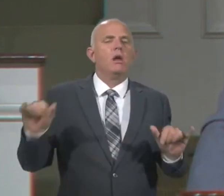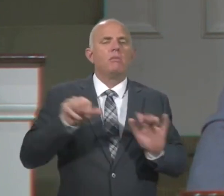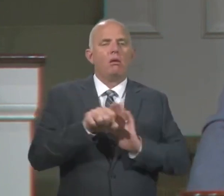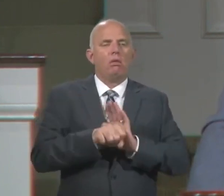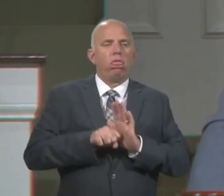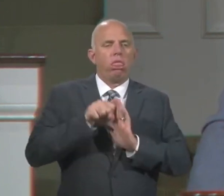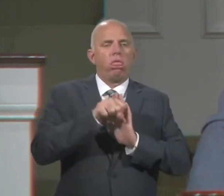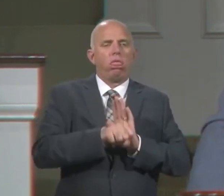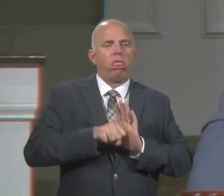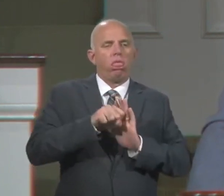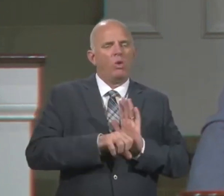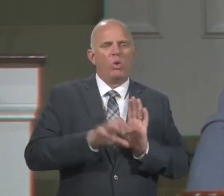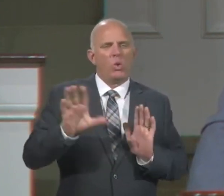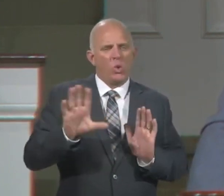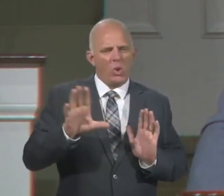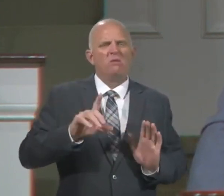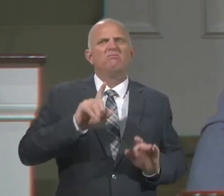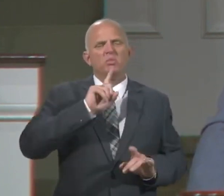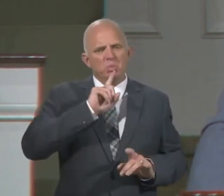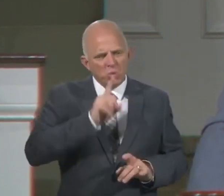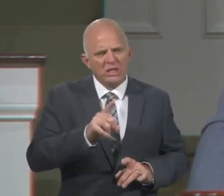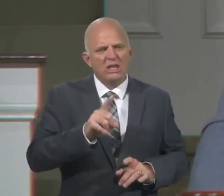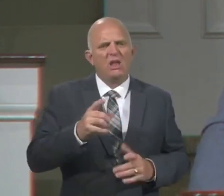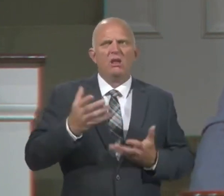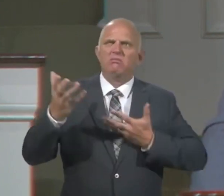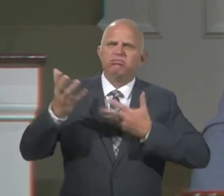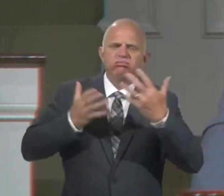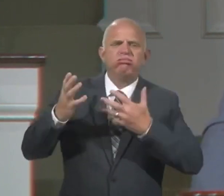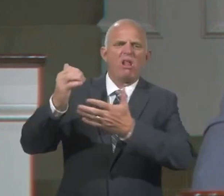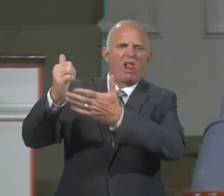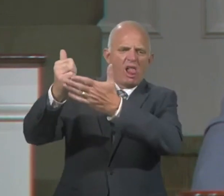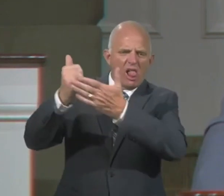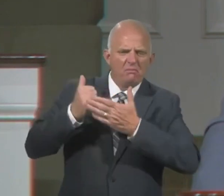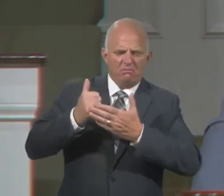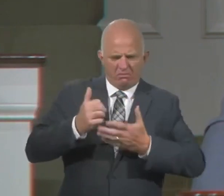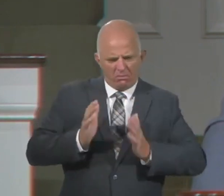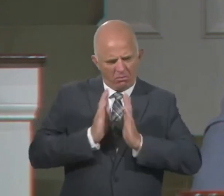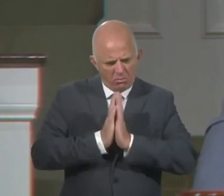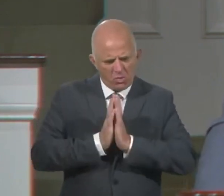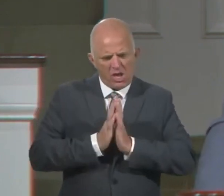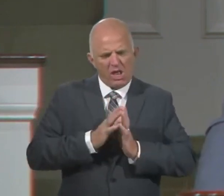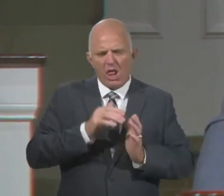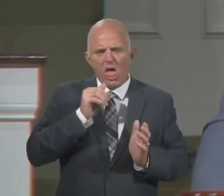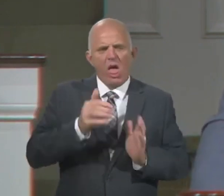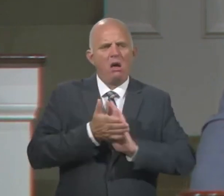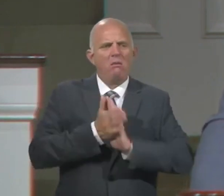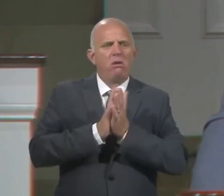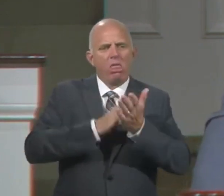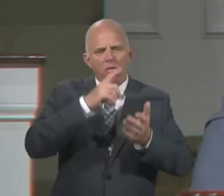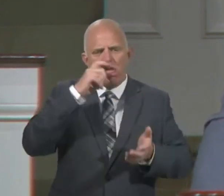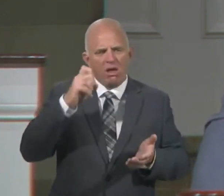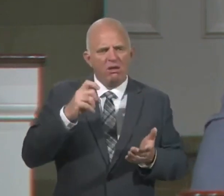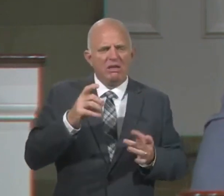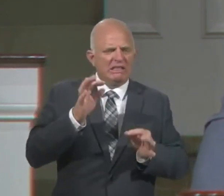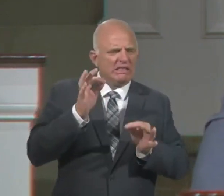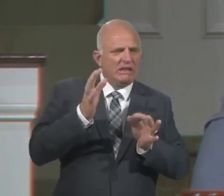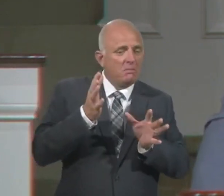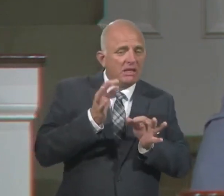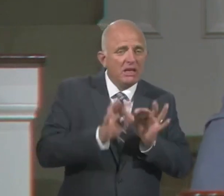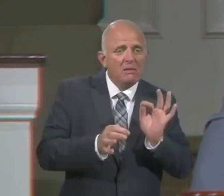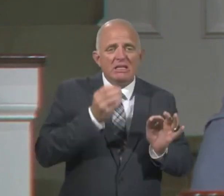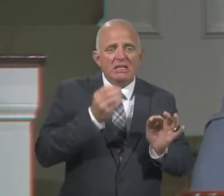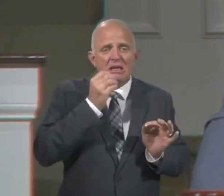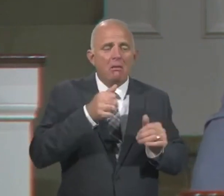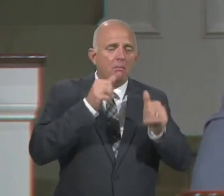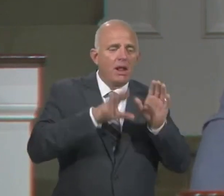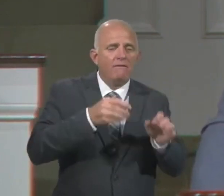And we need to pray and ask God, help us that our prayers not be that way. Even our simple prayers at mealtime, that they just